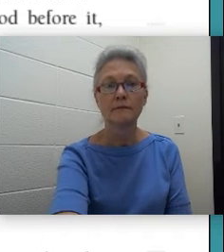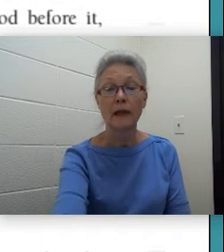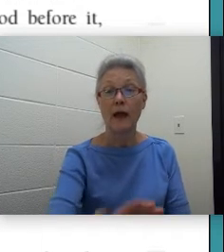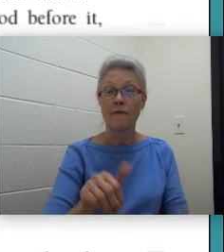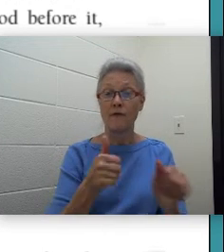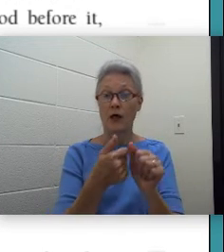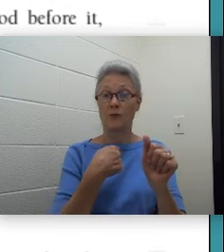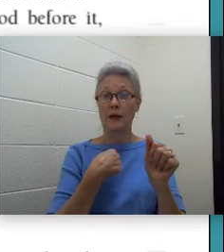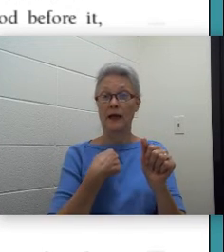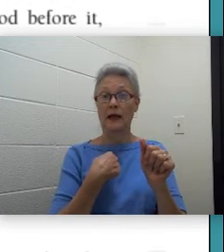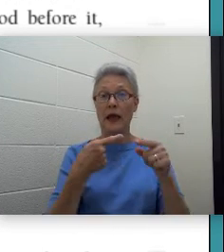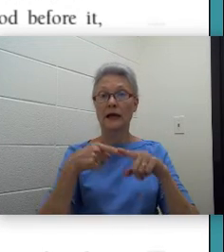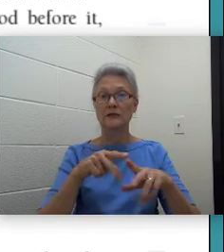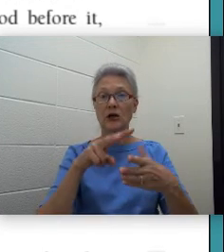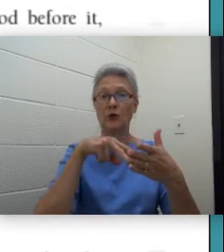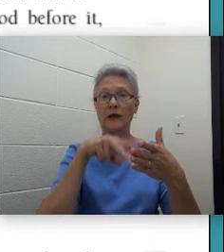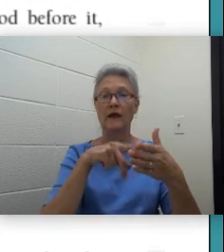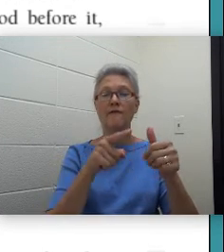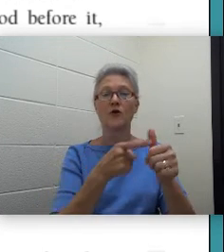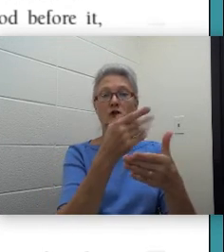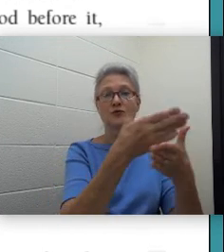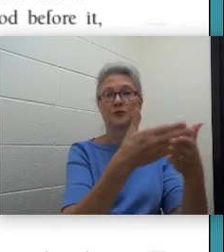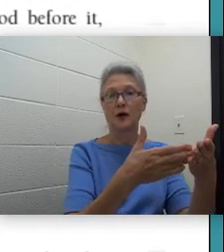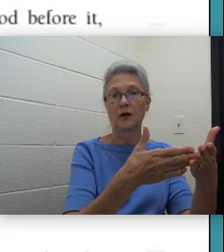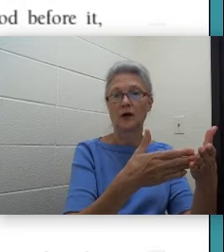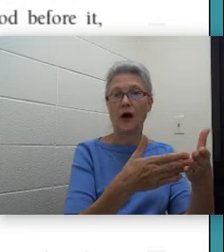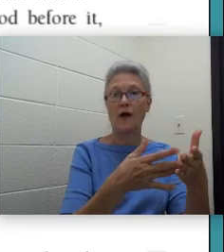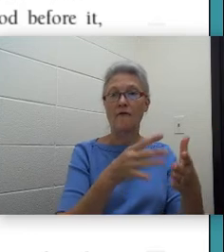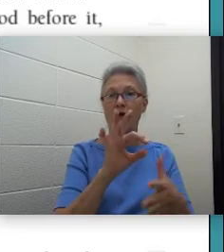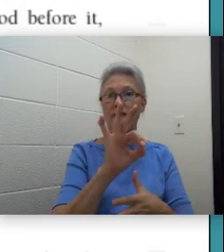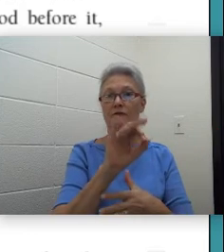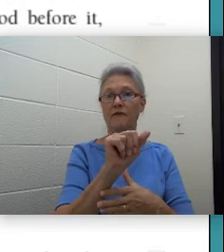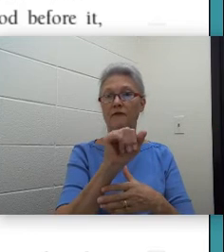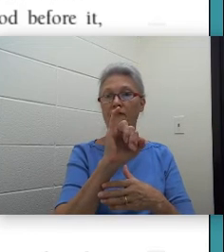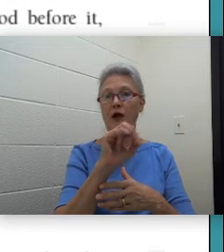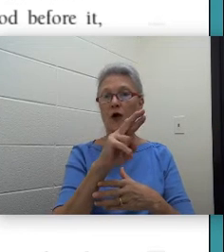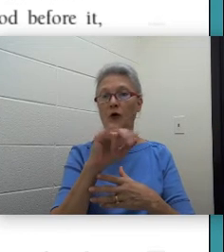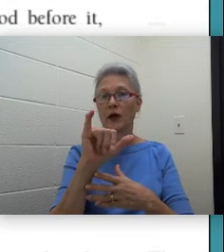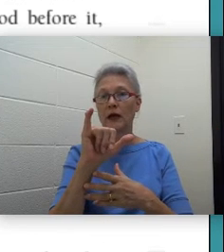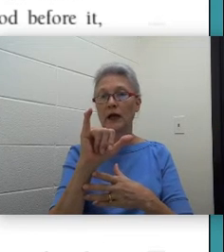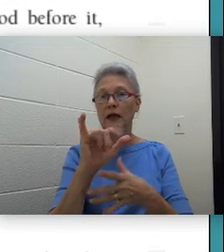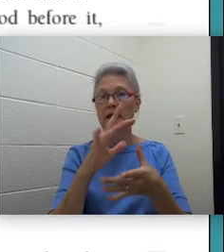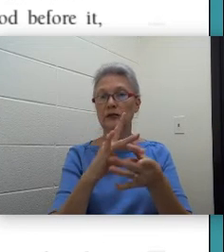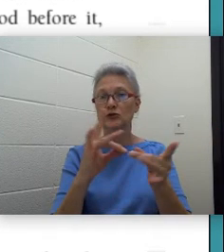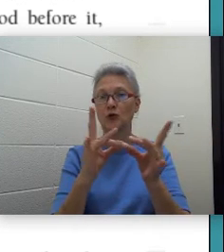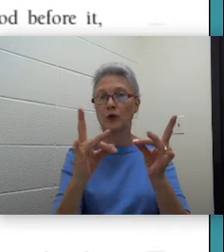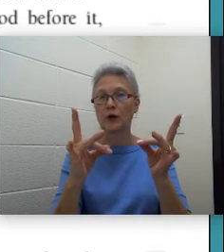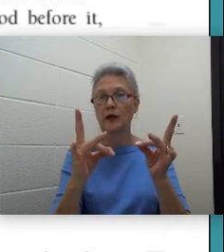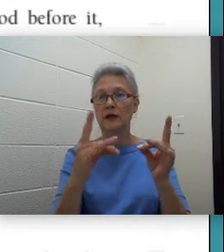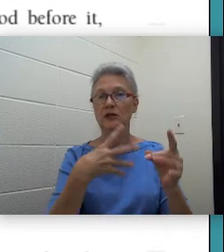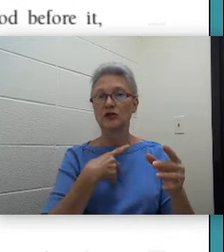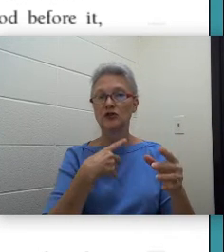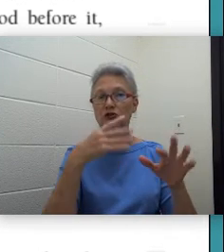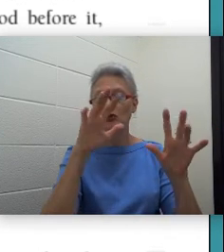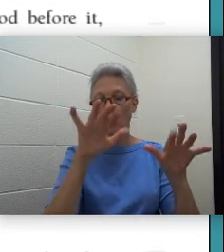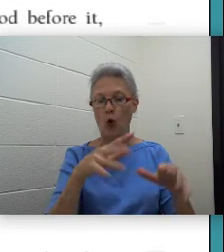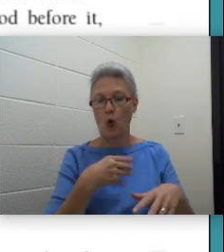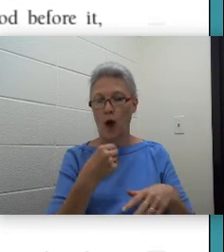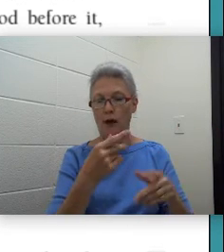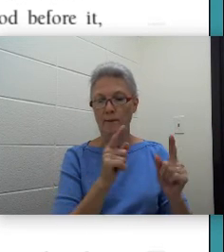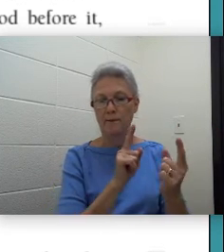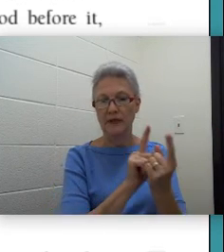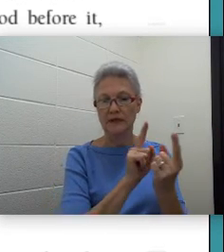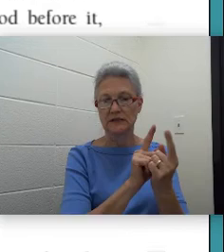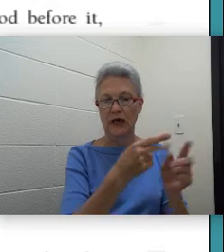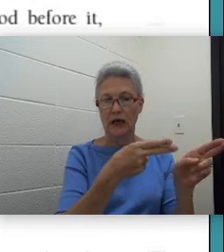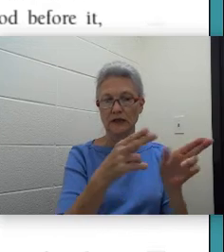Follow along as I read the first half of our fairy tale, Snow White Meets the Huntsman, an excerpt from Snow White